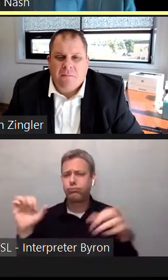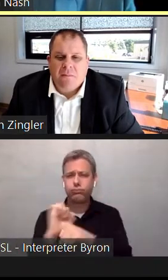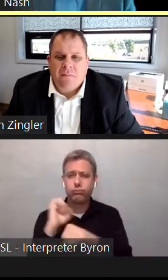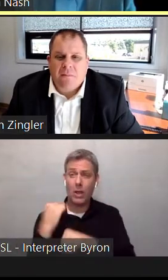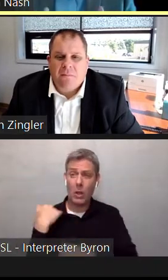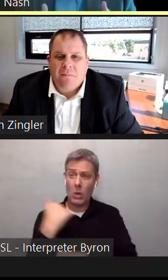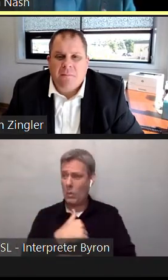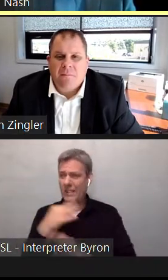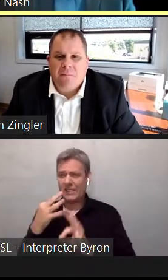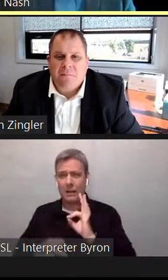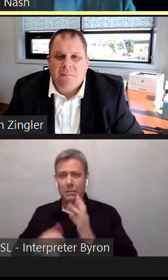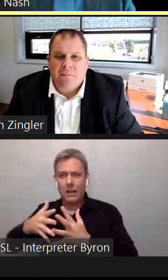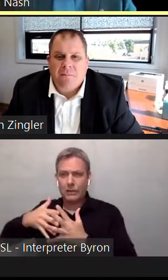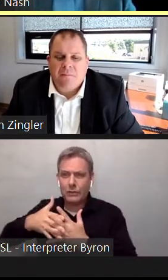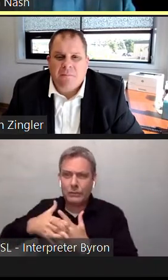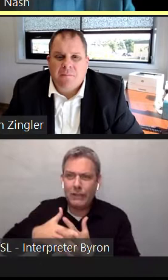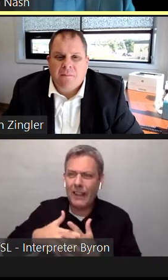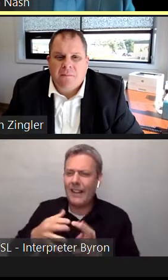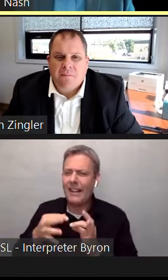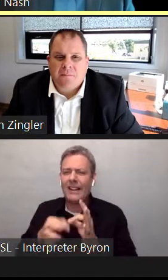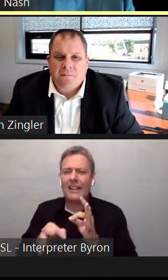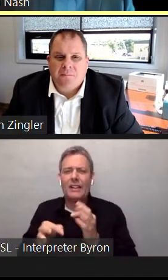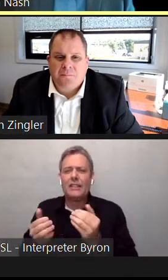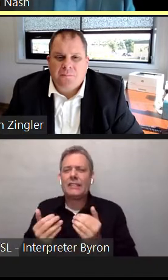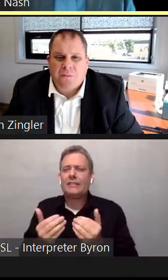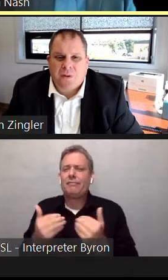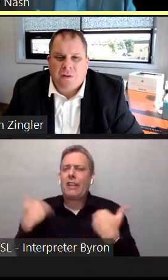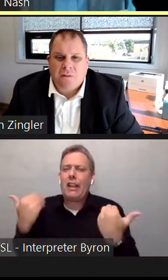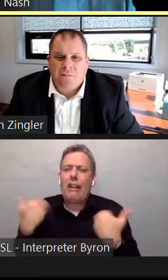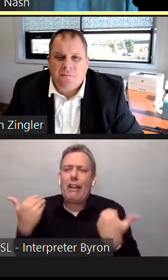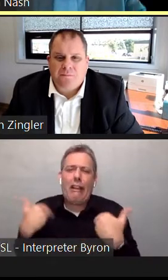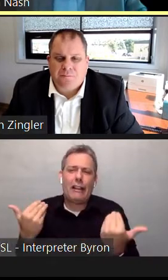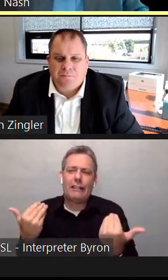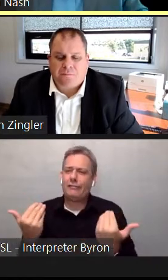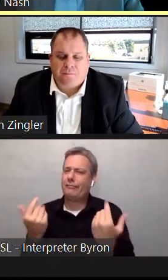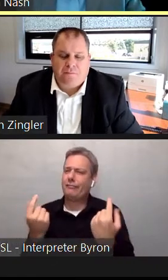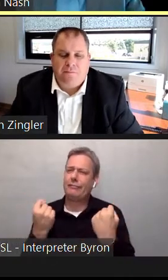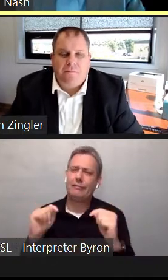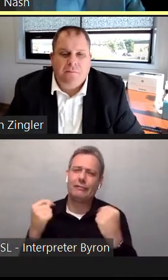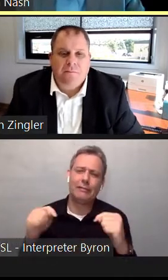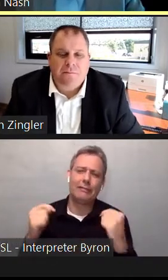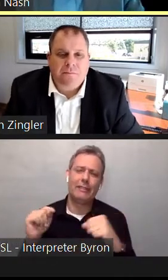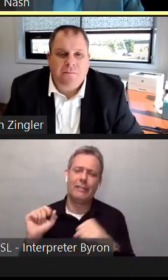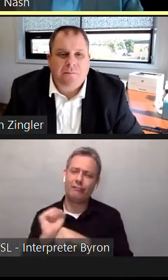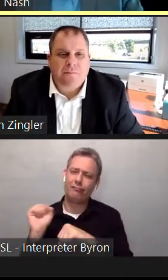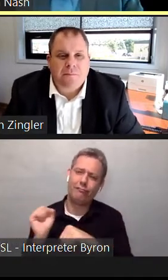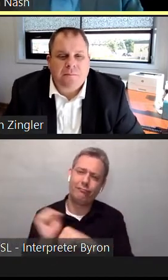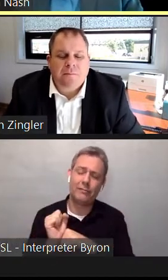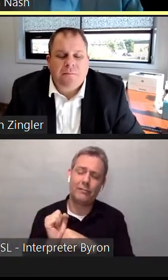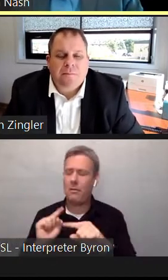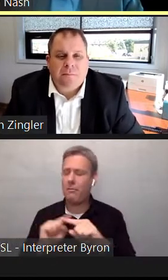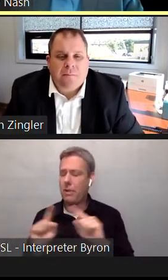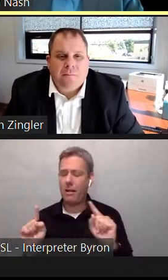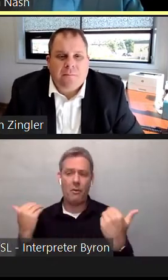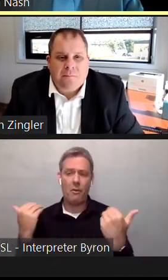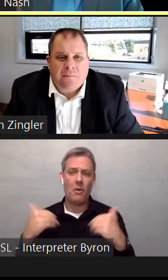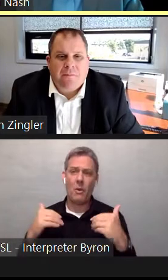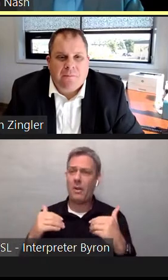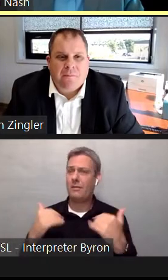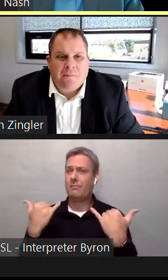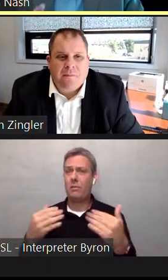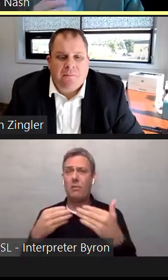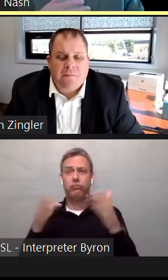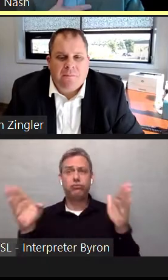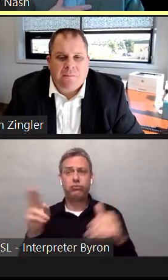very much are, that's our strength, the grassroots really came out. And so there were news stories, there were public conversations